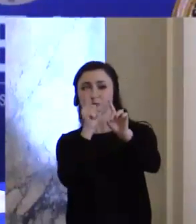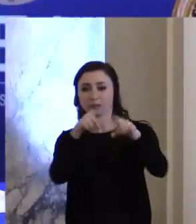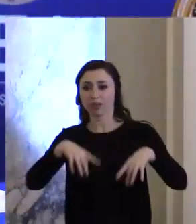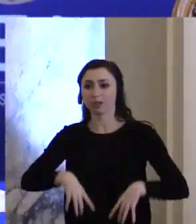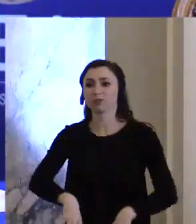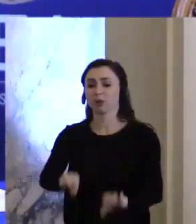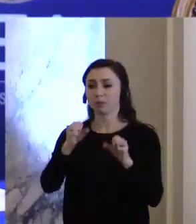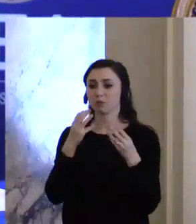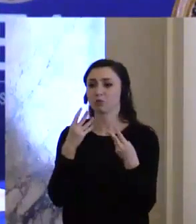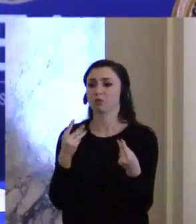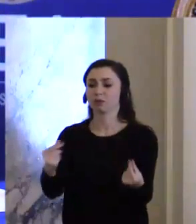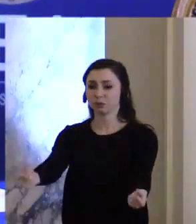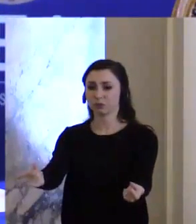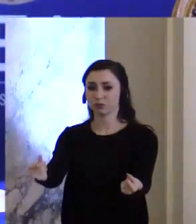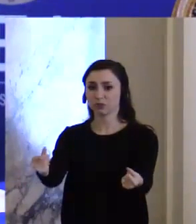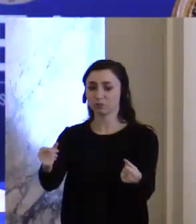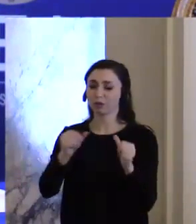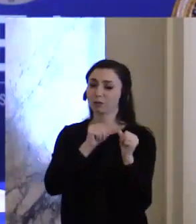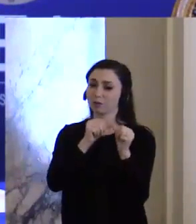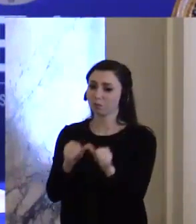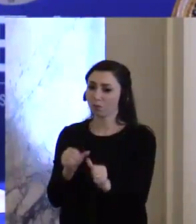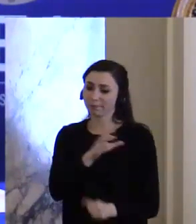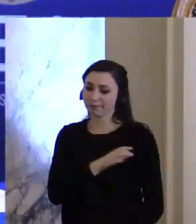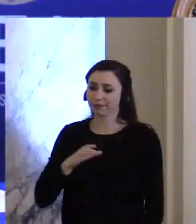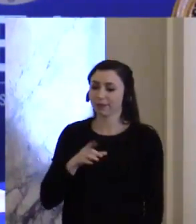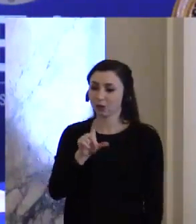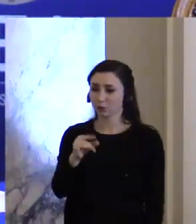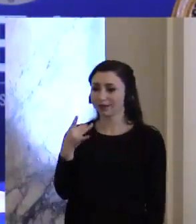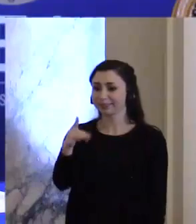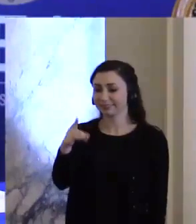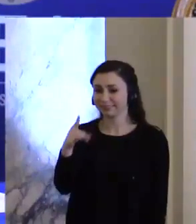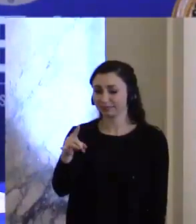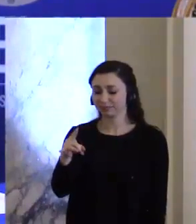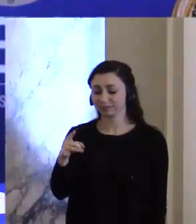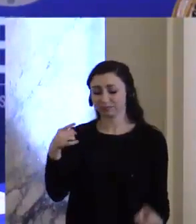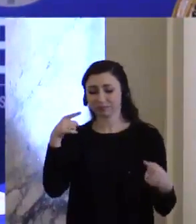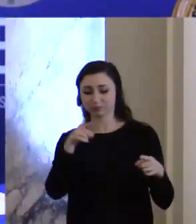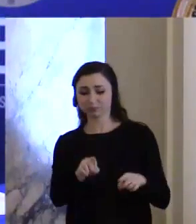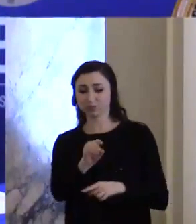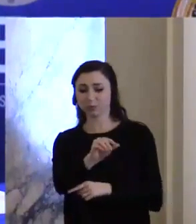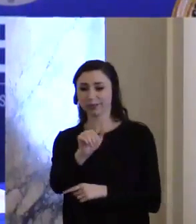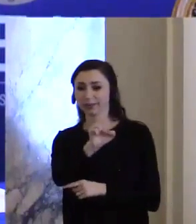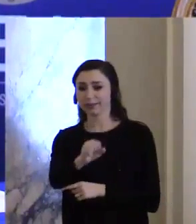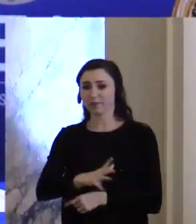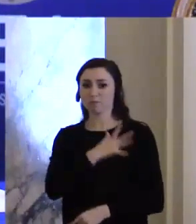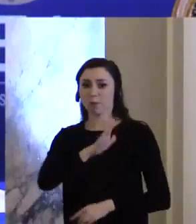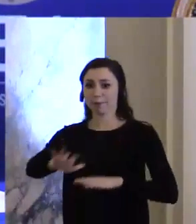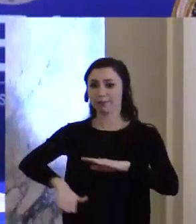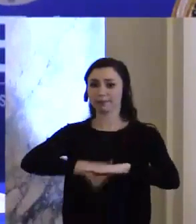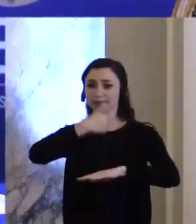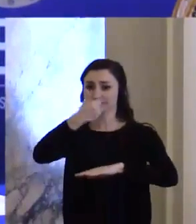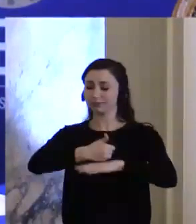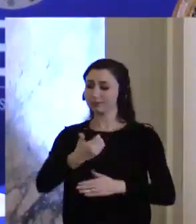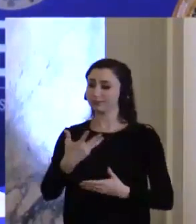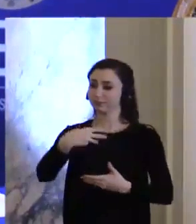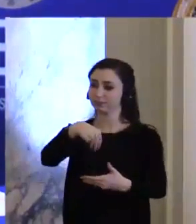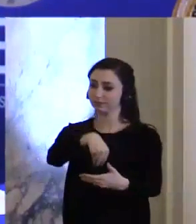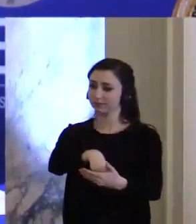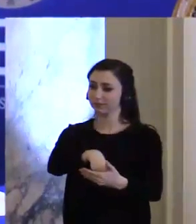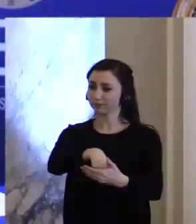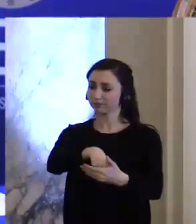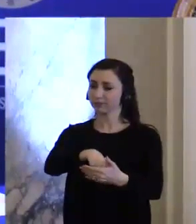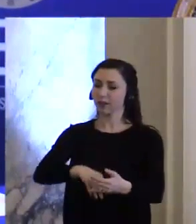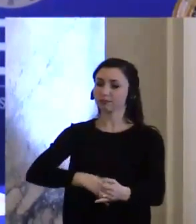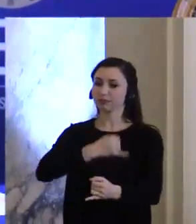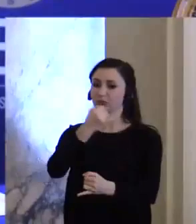by the Permanent Council in 2018, through which the OAS formally established, as part of the